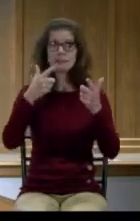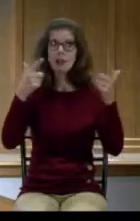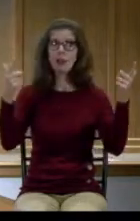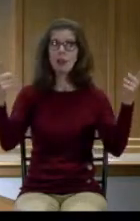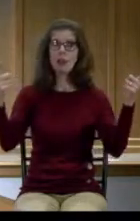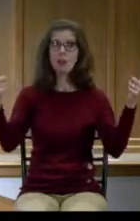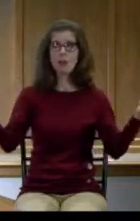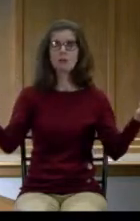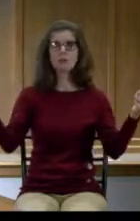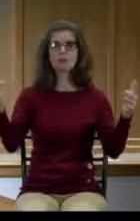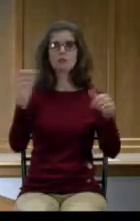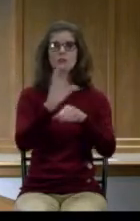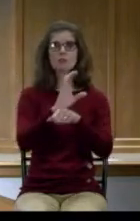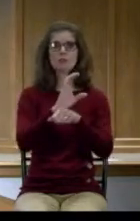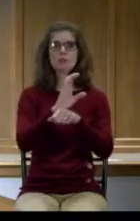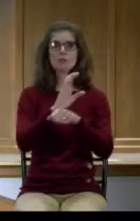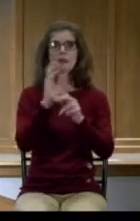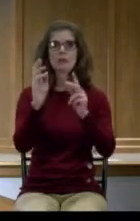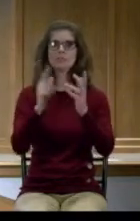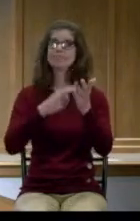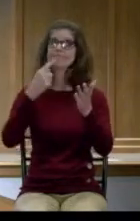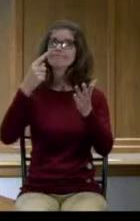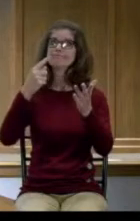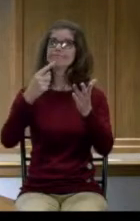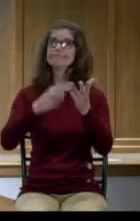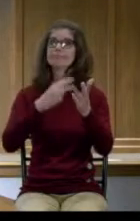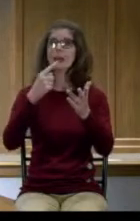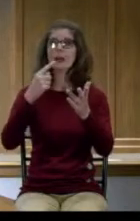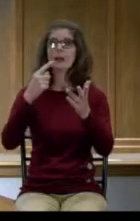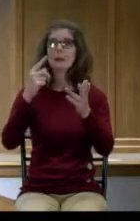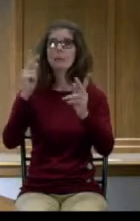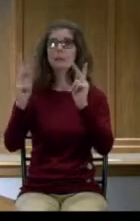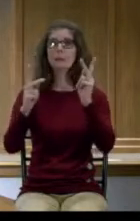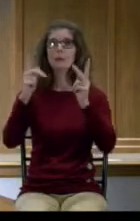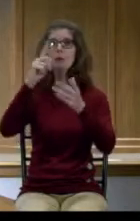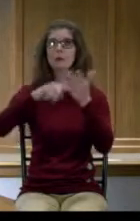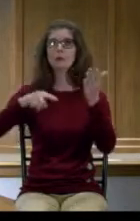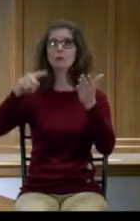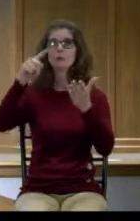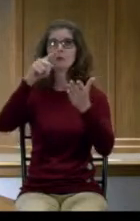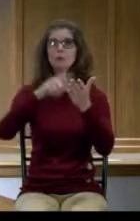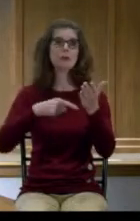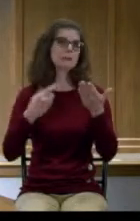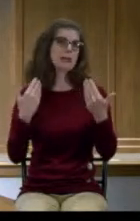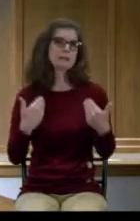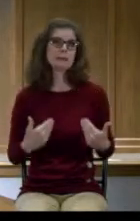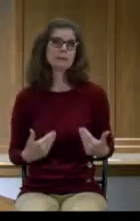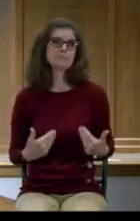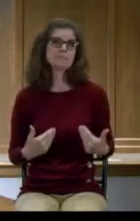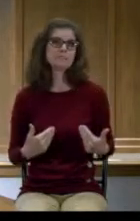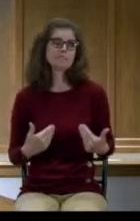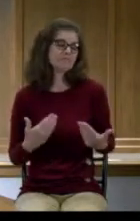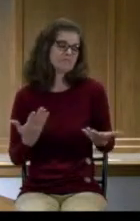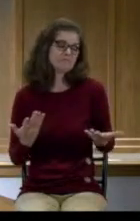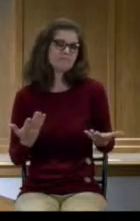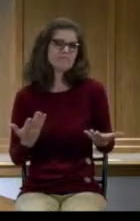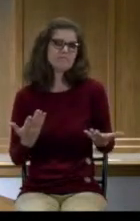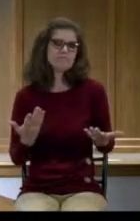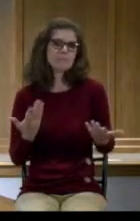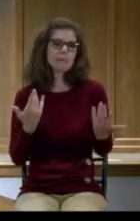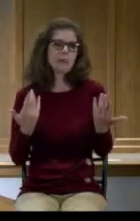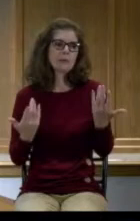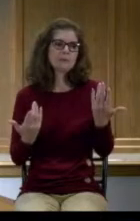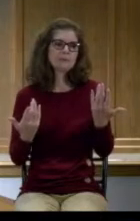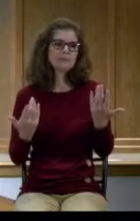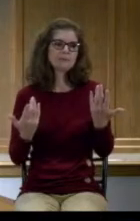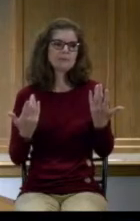church, I get criticism here and there. That's always going to be the case. It's been the way my whole ministry career,